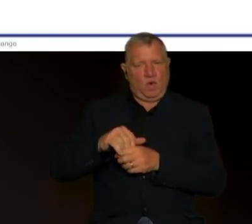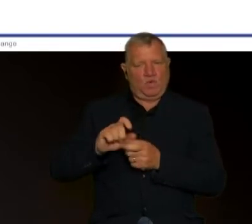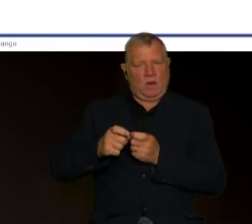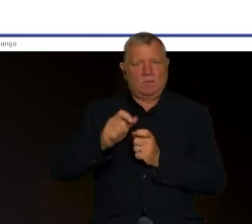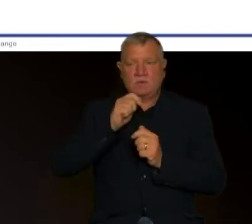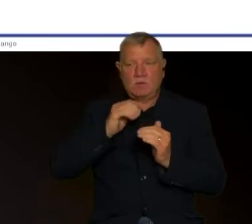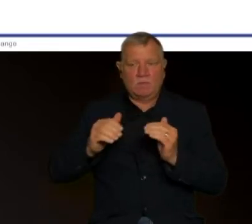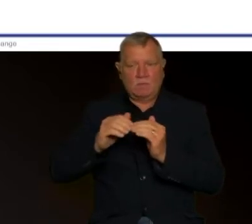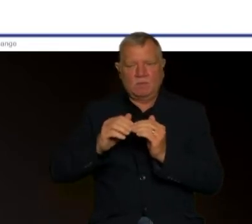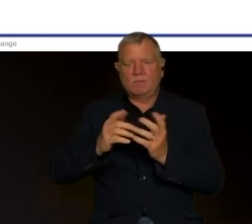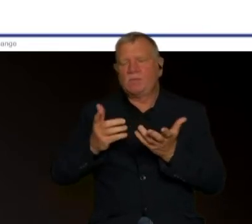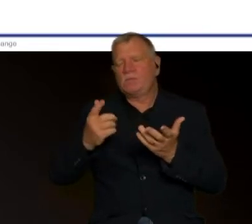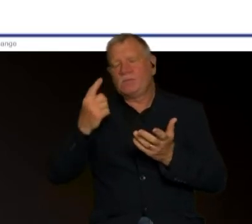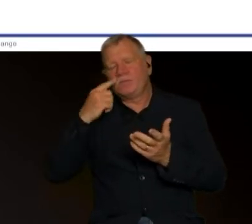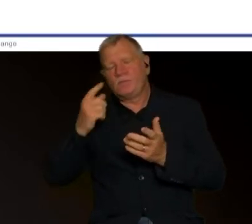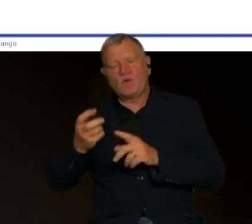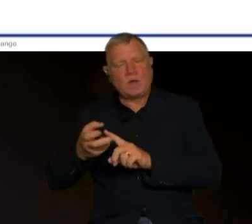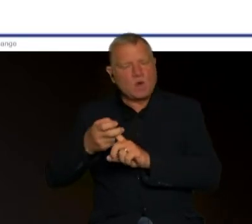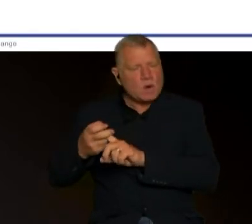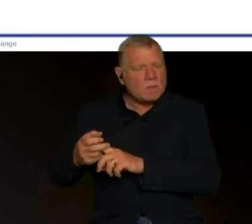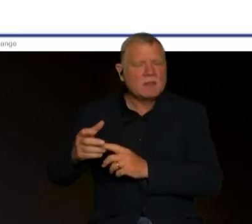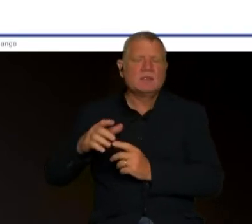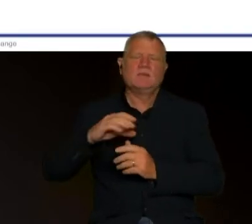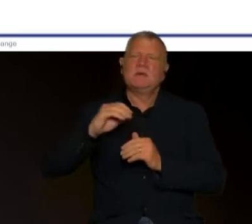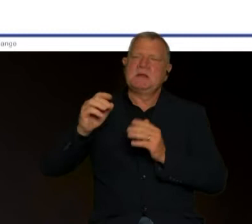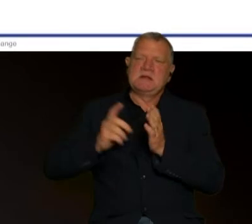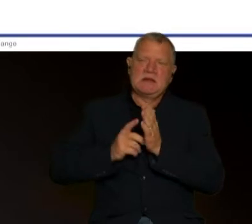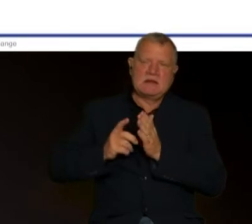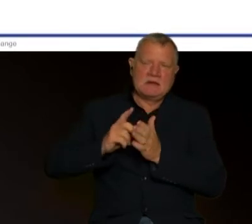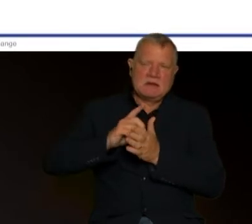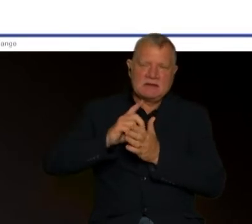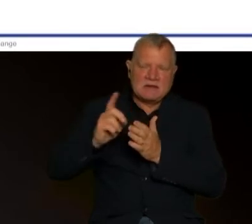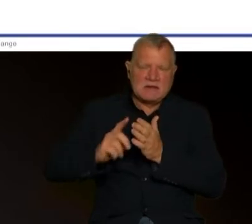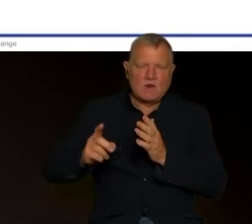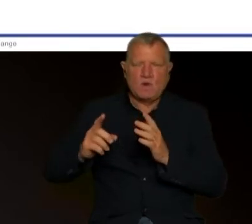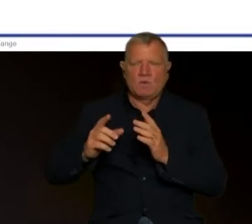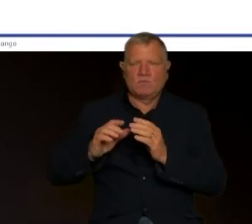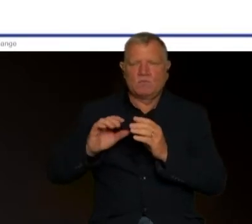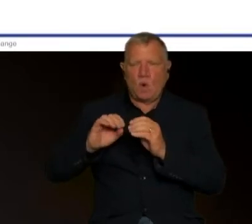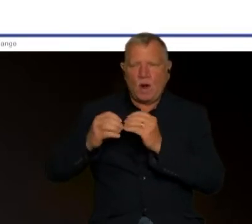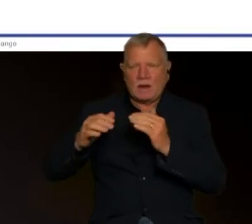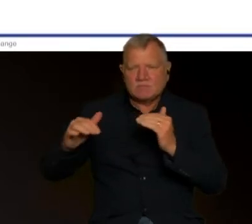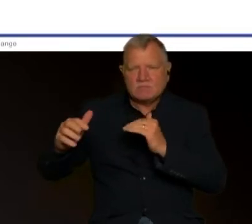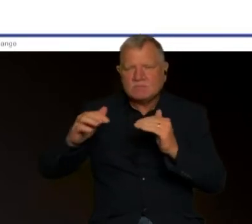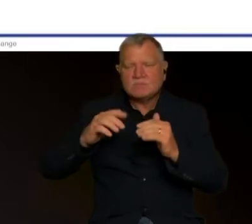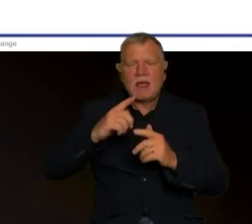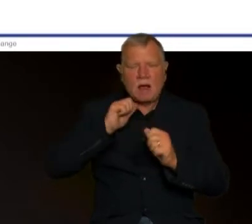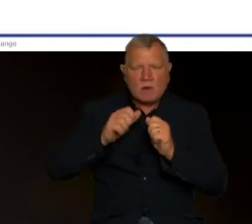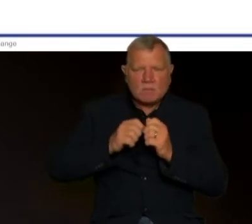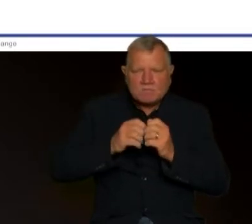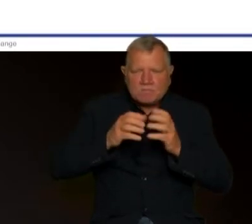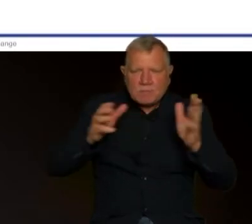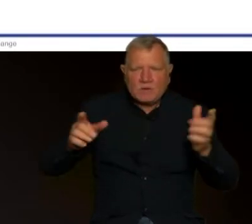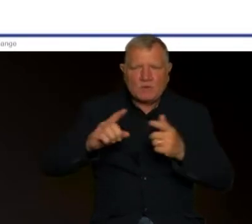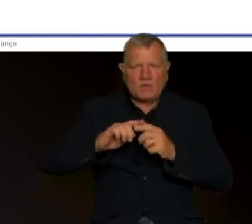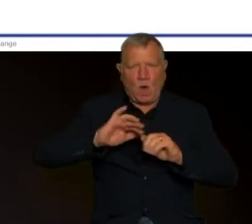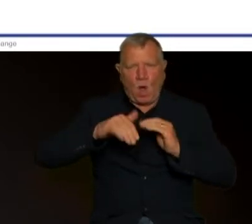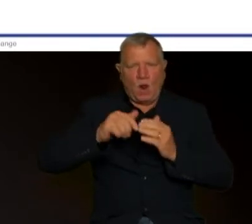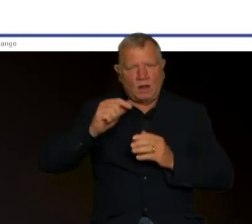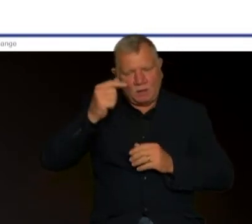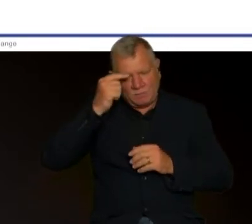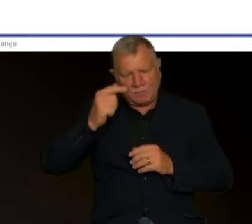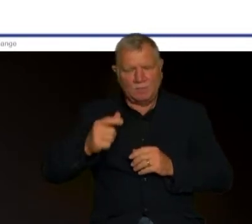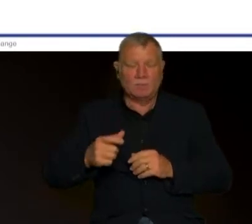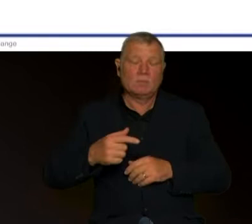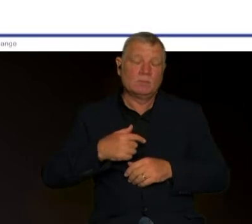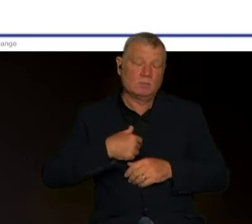reform, not only the scales, but employee evaluation, recruiting, organization. How do we expand this to the rest of